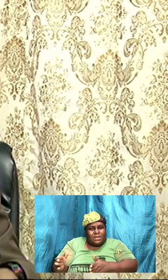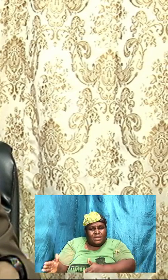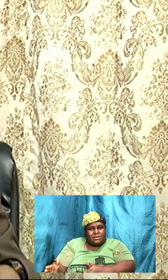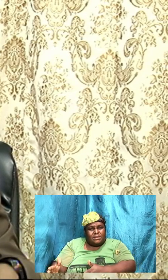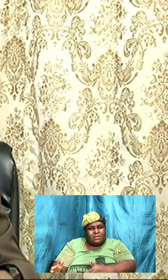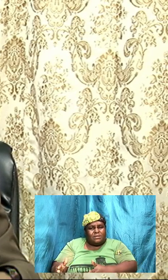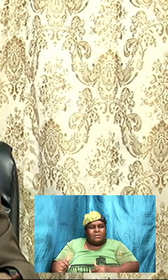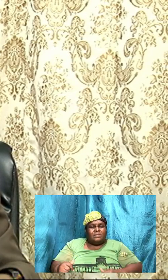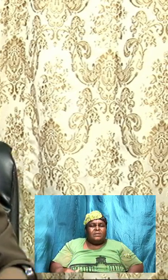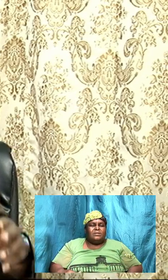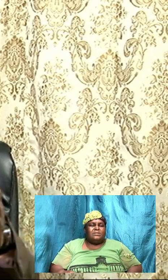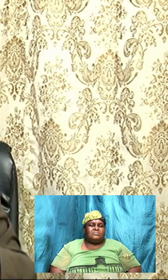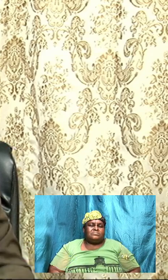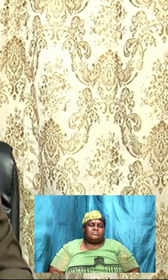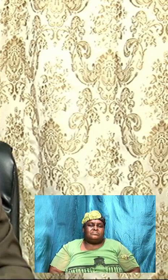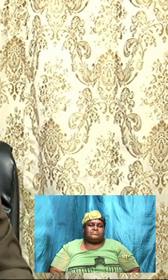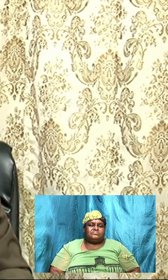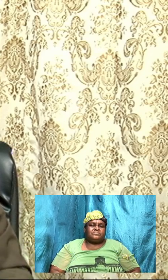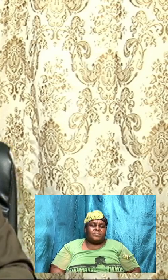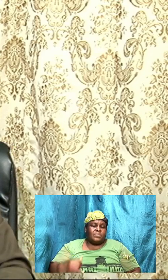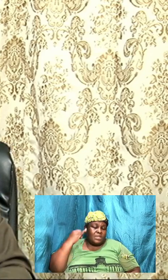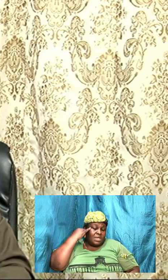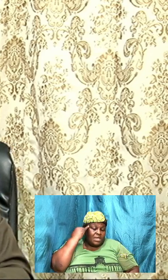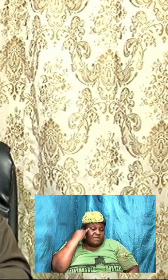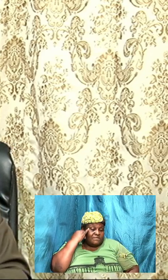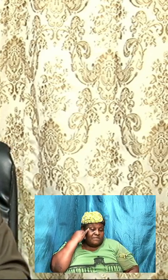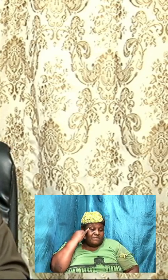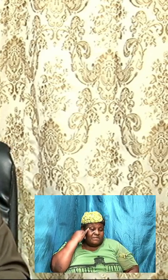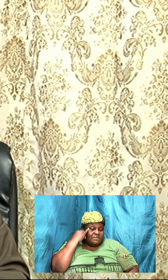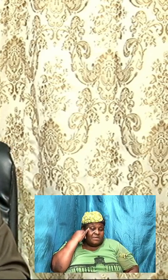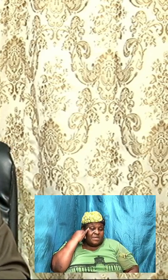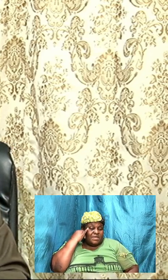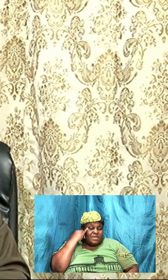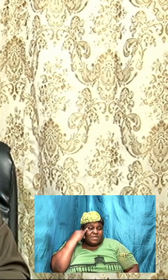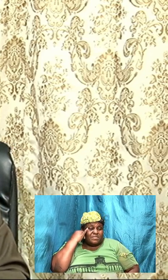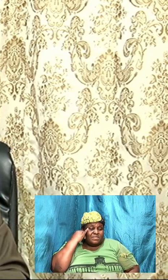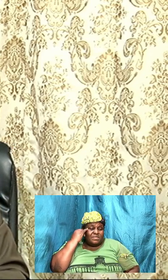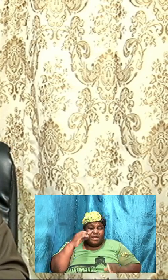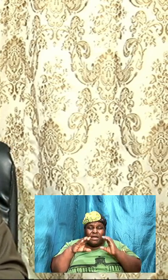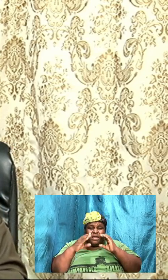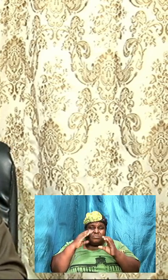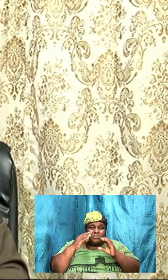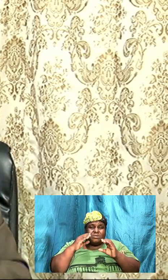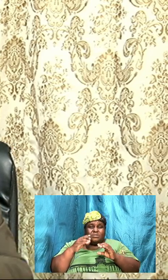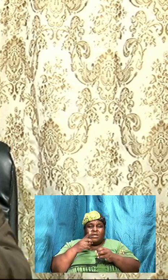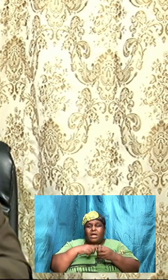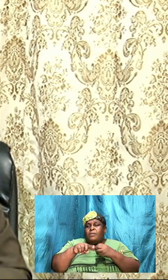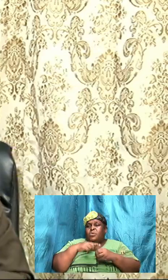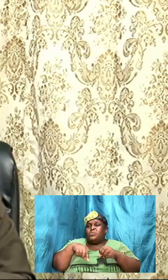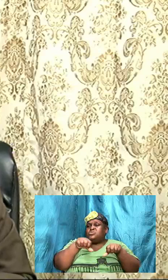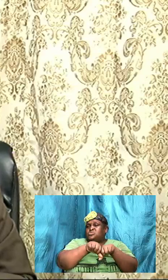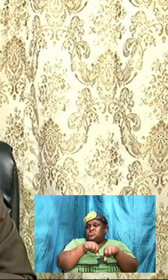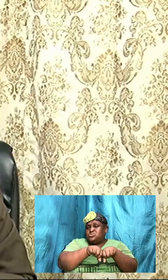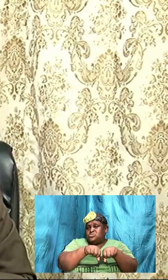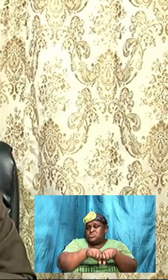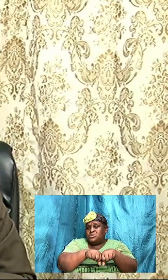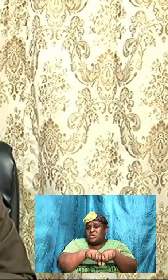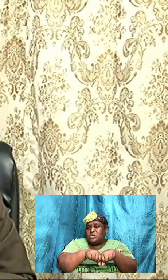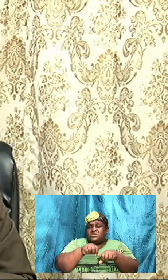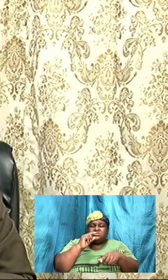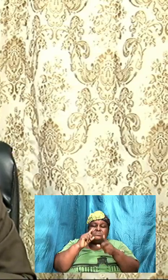you want to make. So if the main point is the shoes, talk about the shoes.